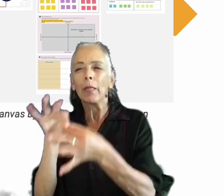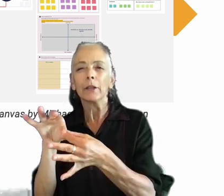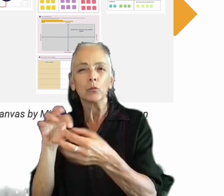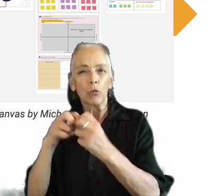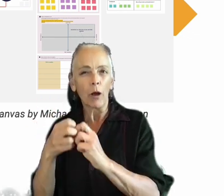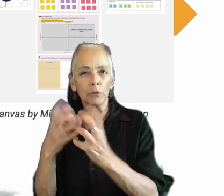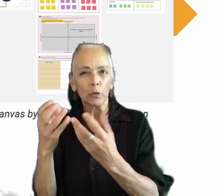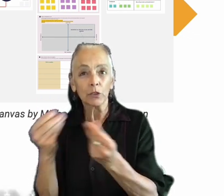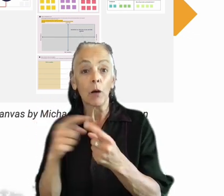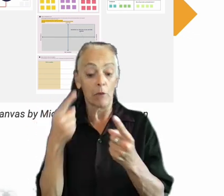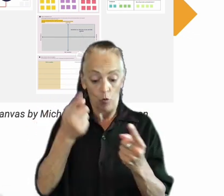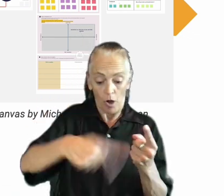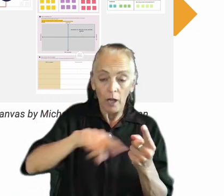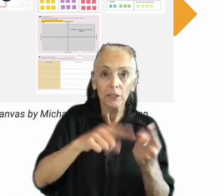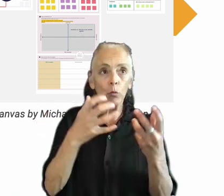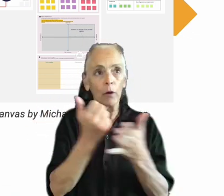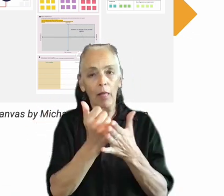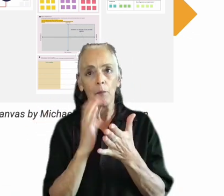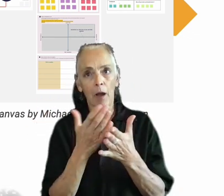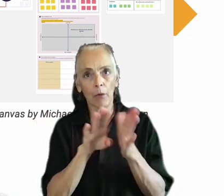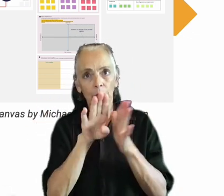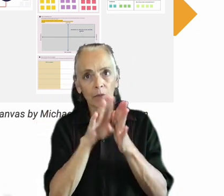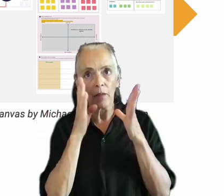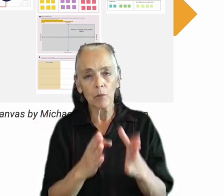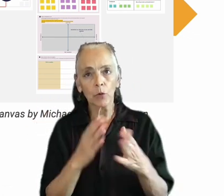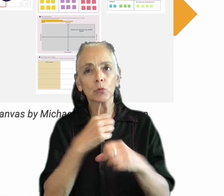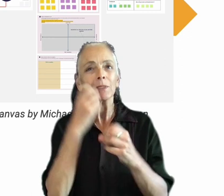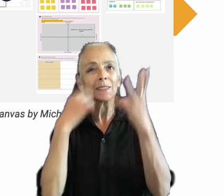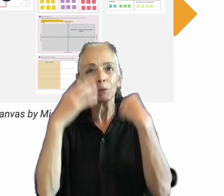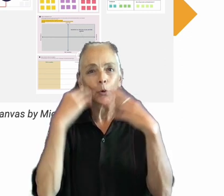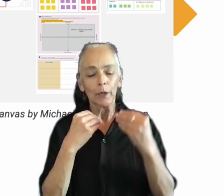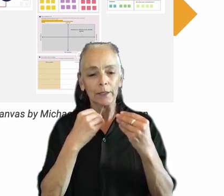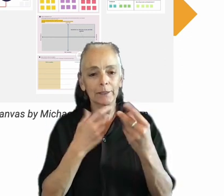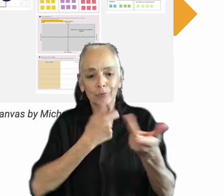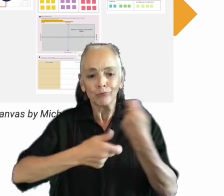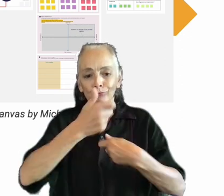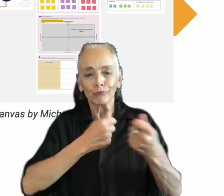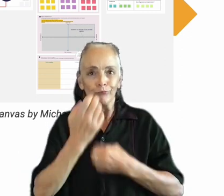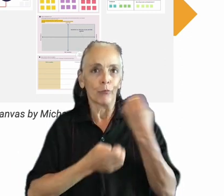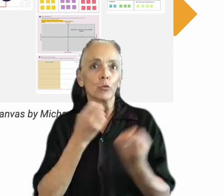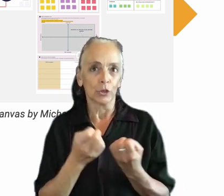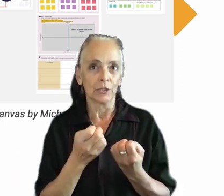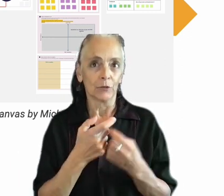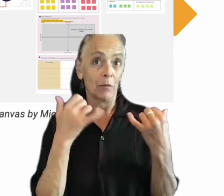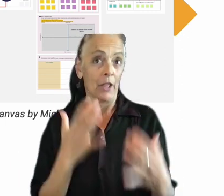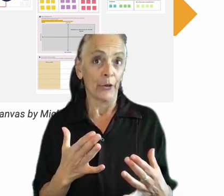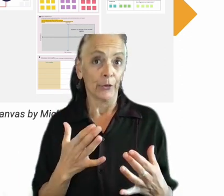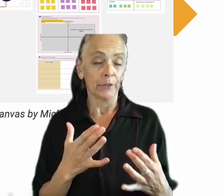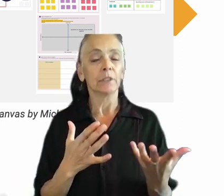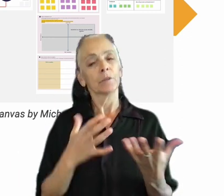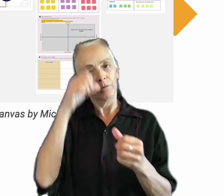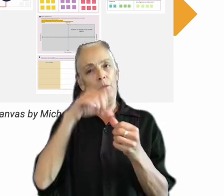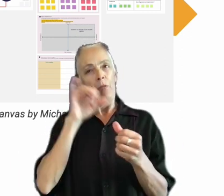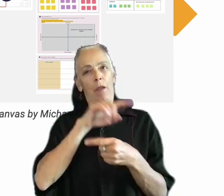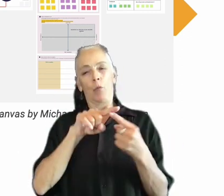we're trying you know we're trying to help our game developers create experiences that evoke certain feelings so those are some things to keep in mind when you